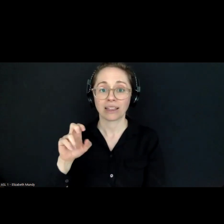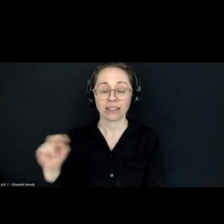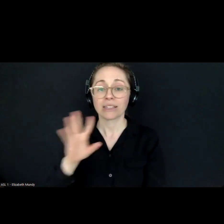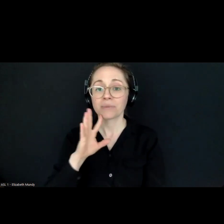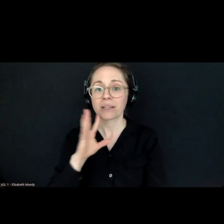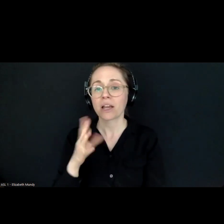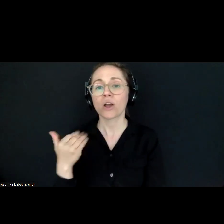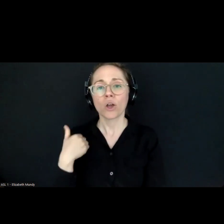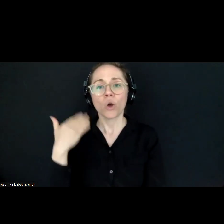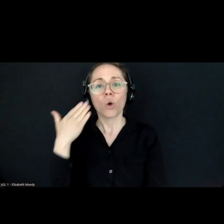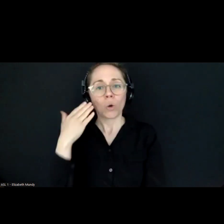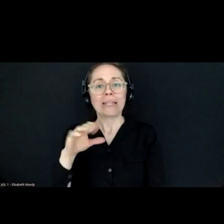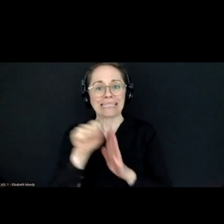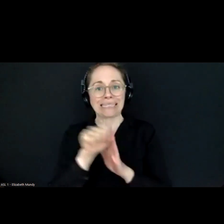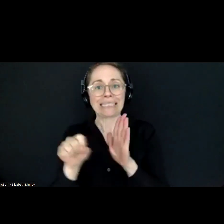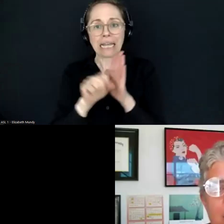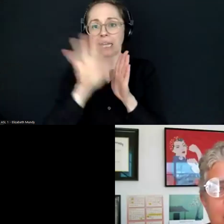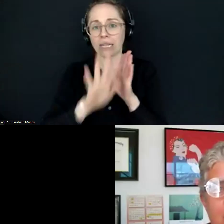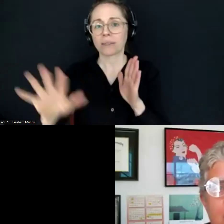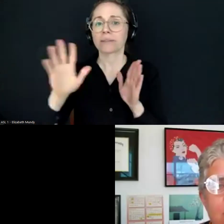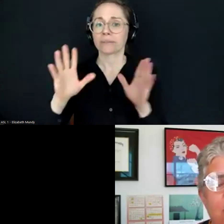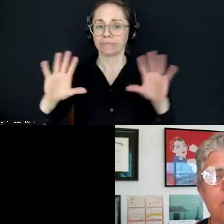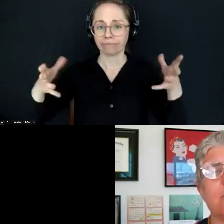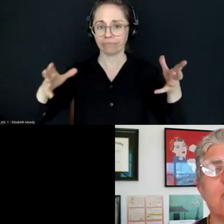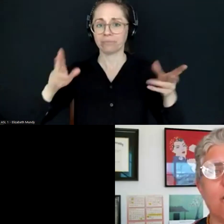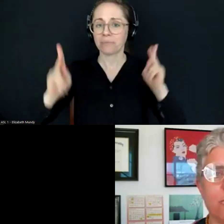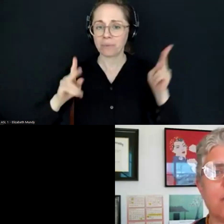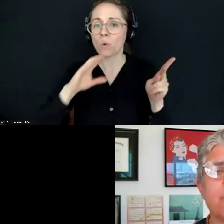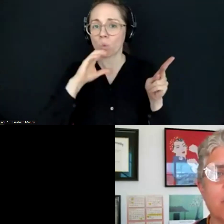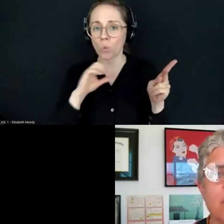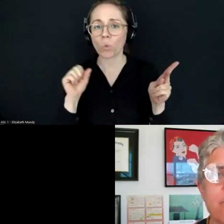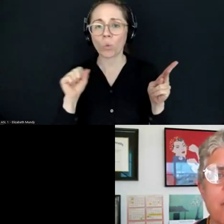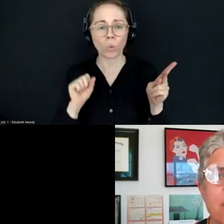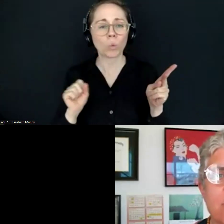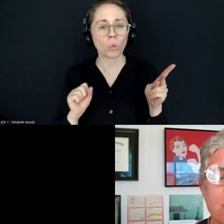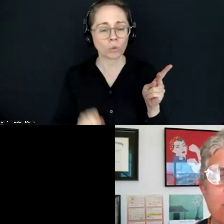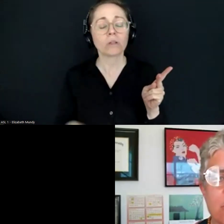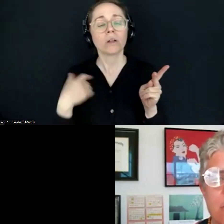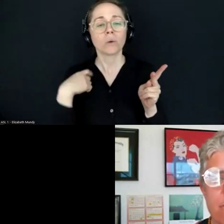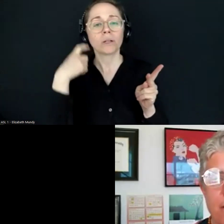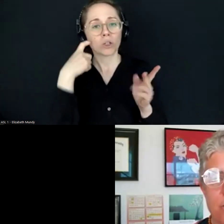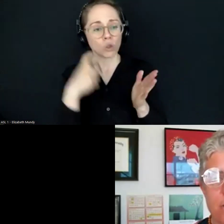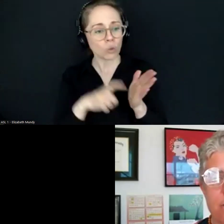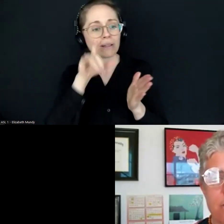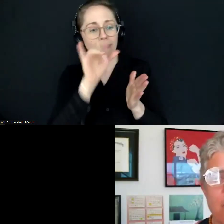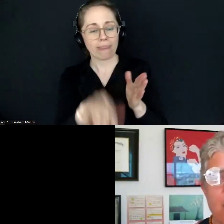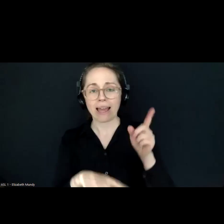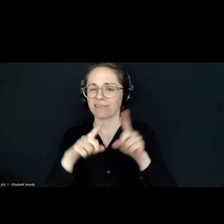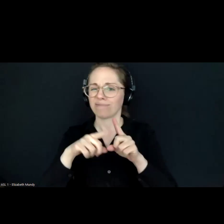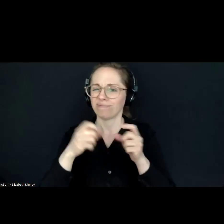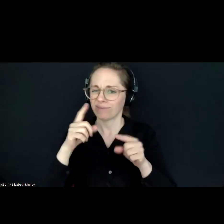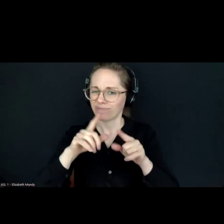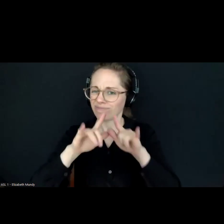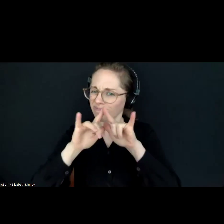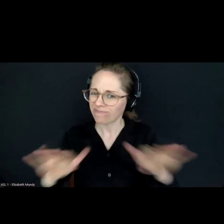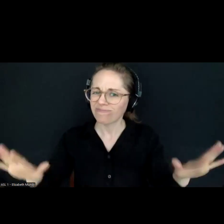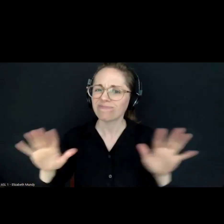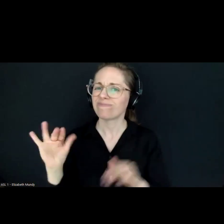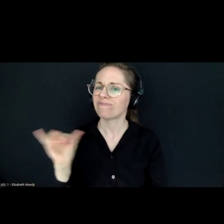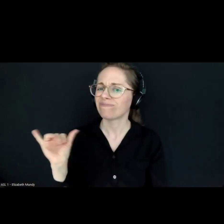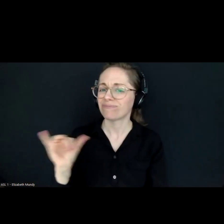also becoming more diverse. And just to note, the cumulative structural disadvantages